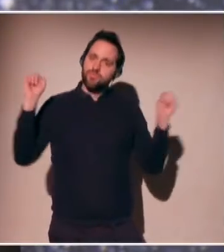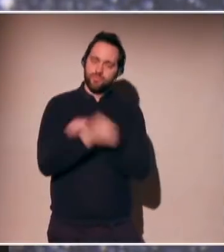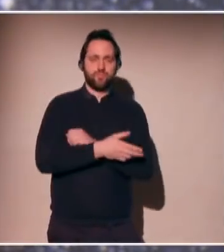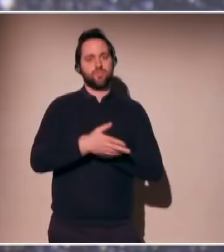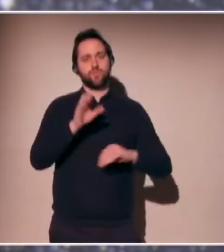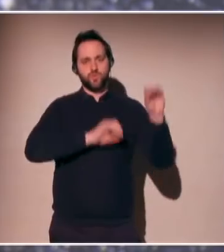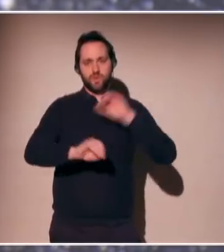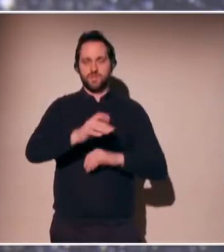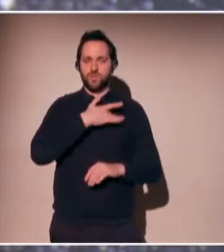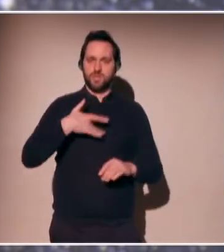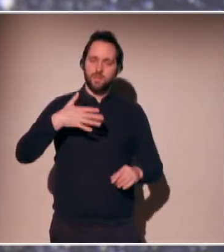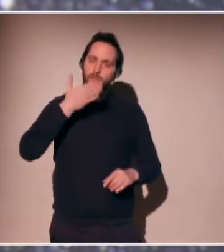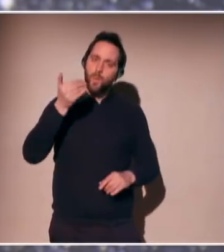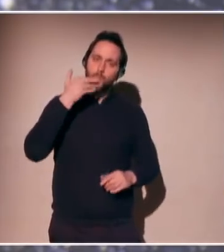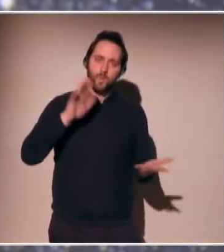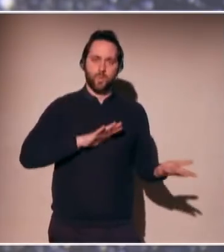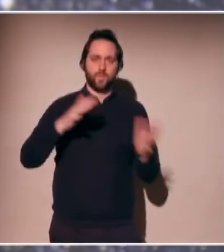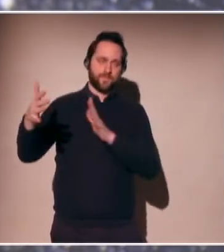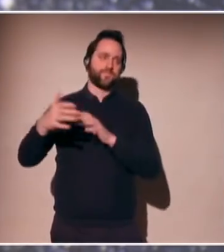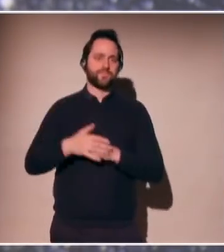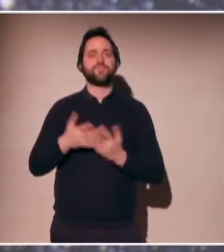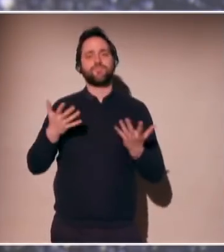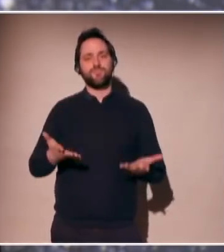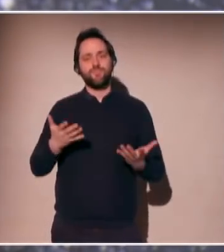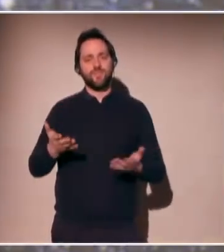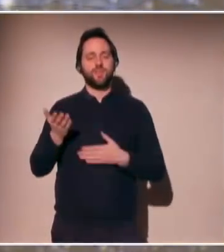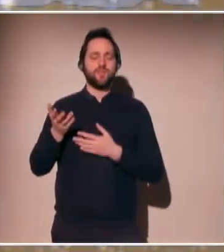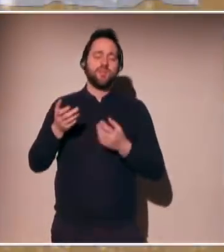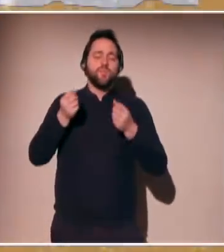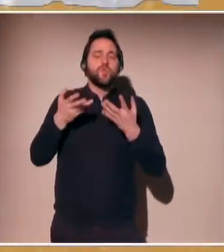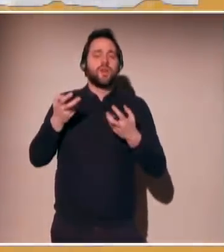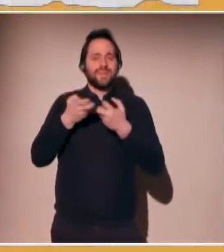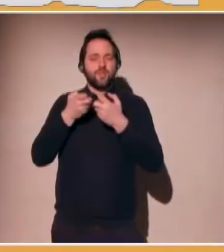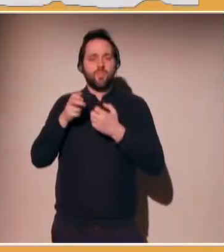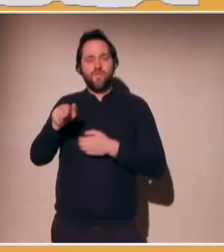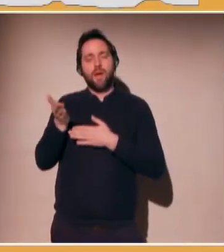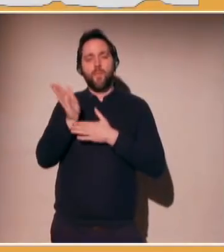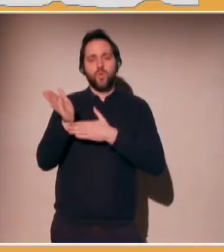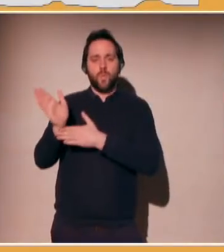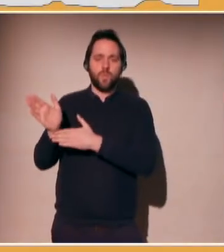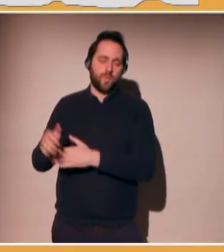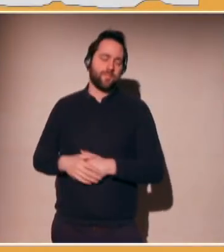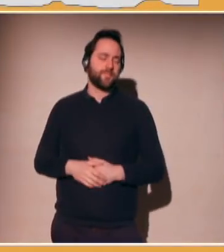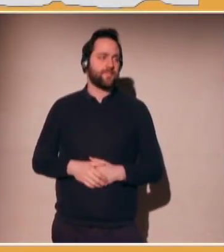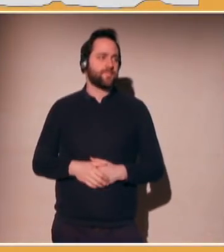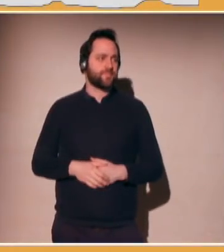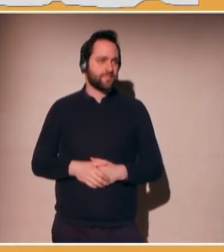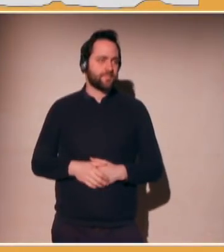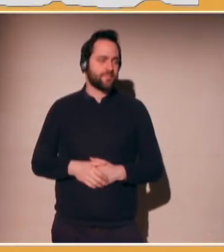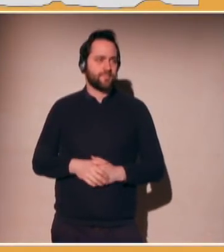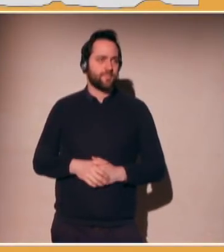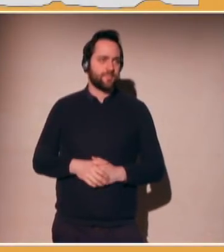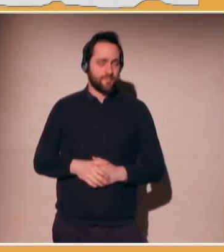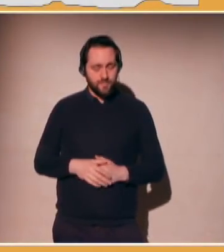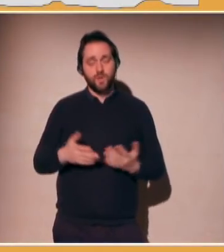one. So, as you've heard, one of the best qualities of AI today is in image recognition. And indeed, in